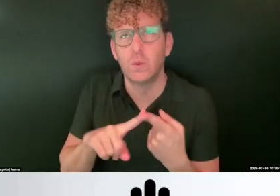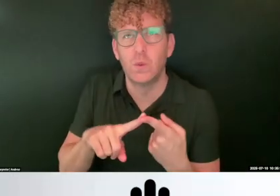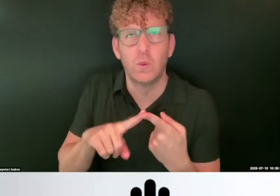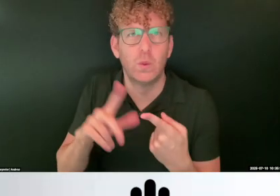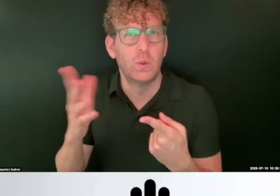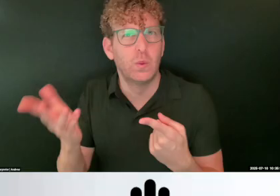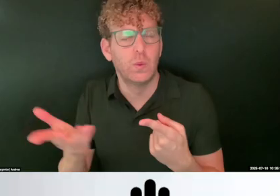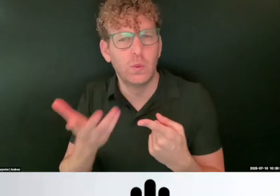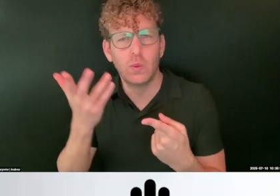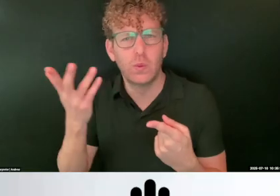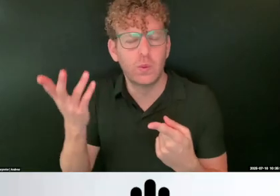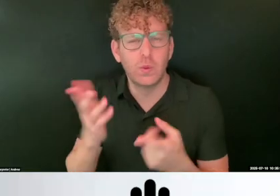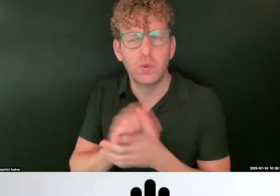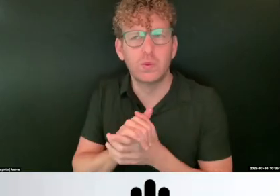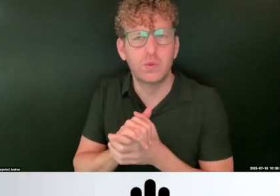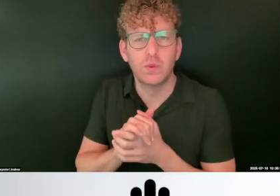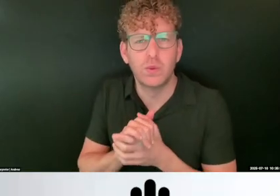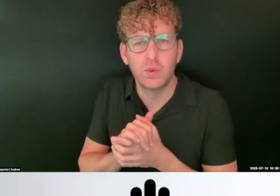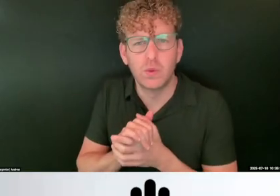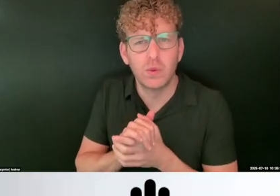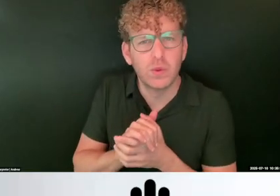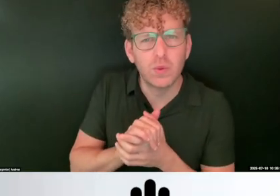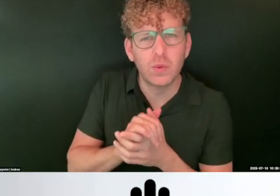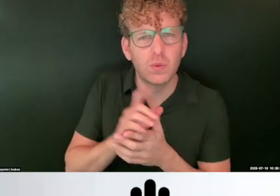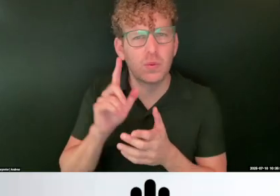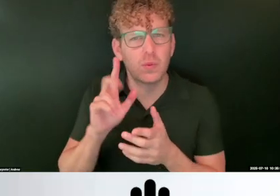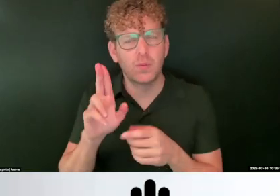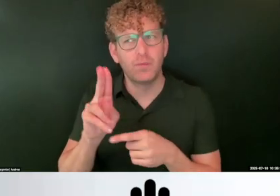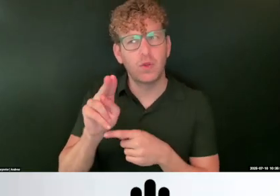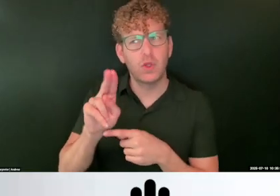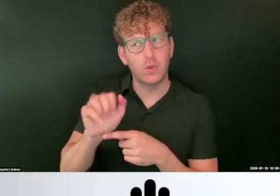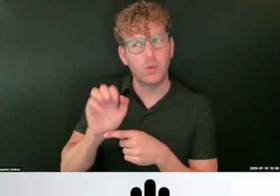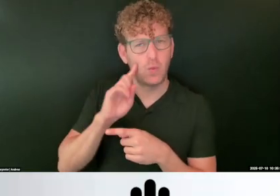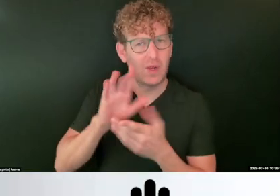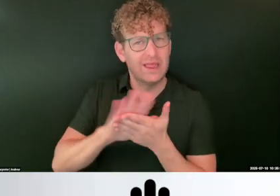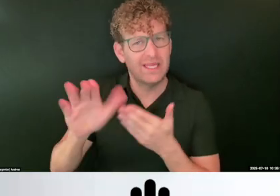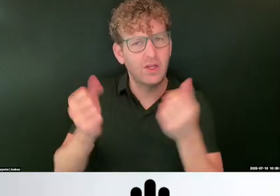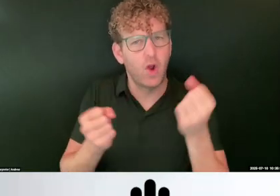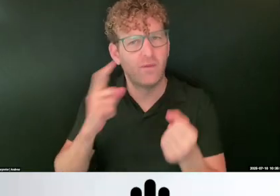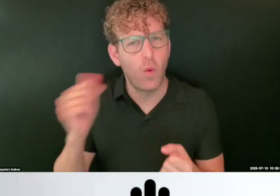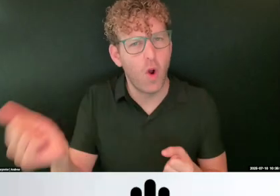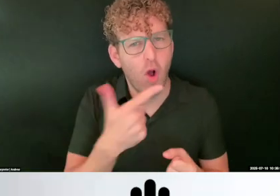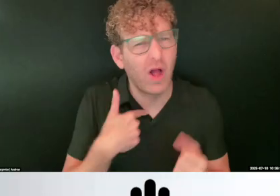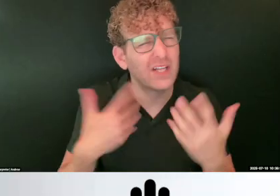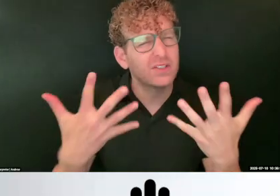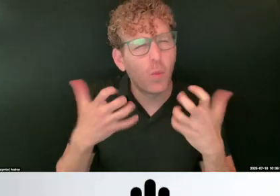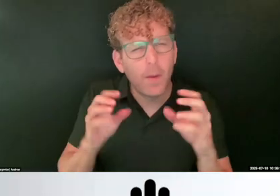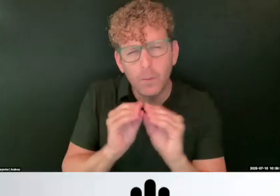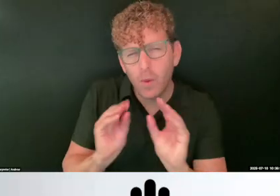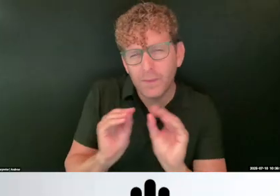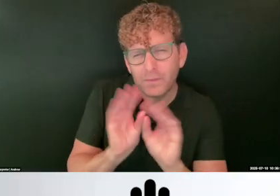being used for Clean Cars for All. I wanted to just get more clarification around that. One question